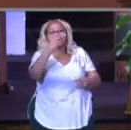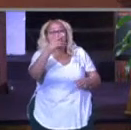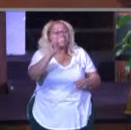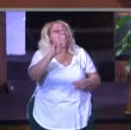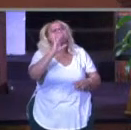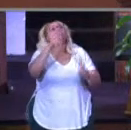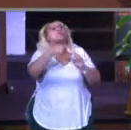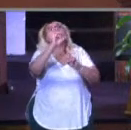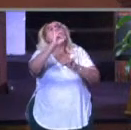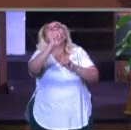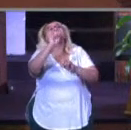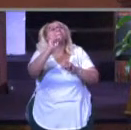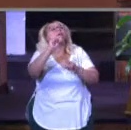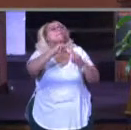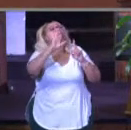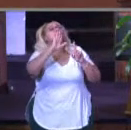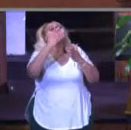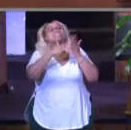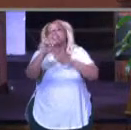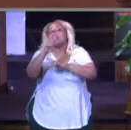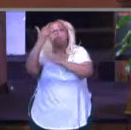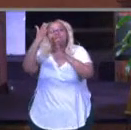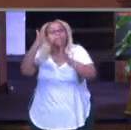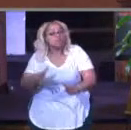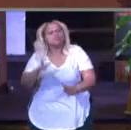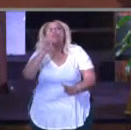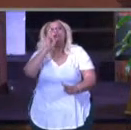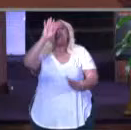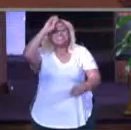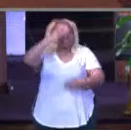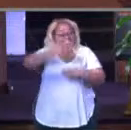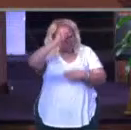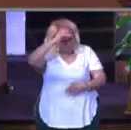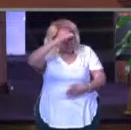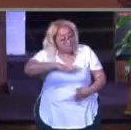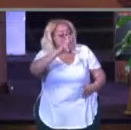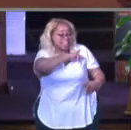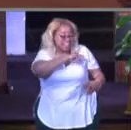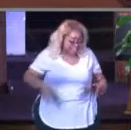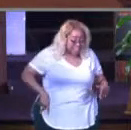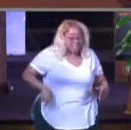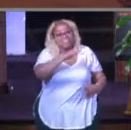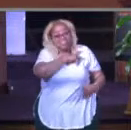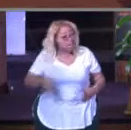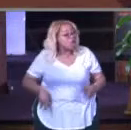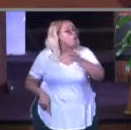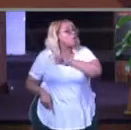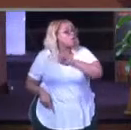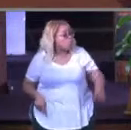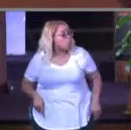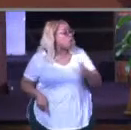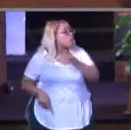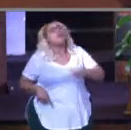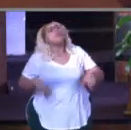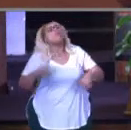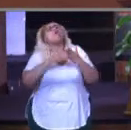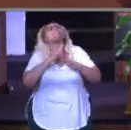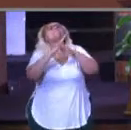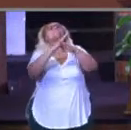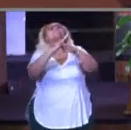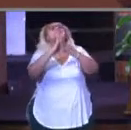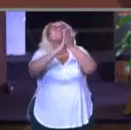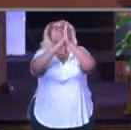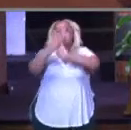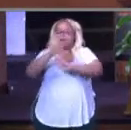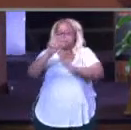it's not talking about Isaiah, but it's talking about somebody else who is the Son of Man, who is the King of Kings and Lord of Lords. What prevents me